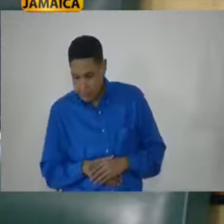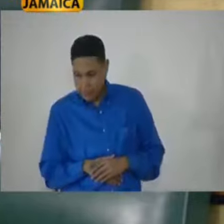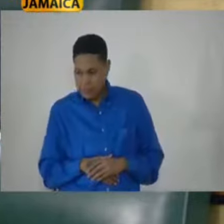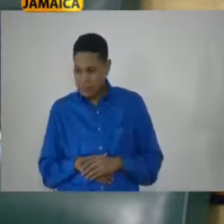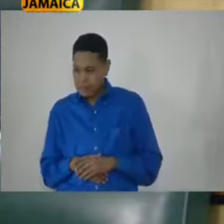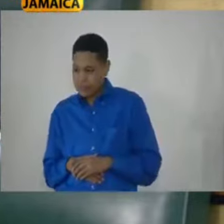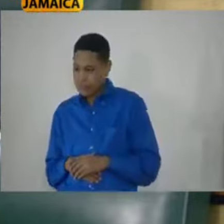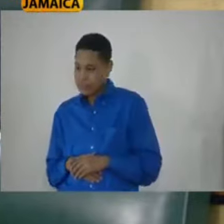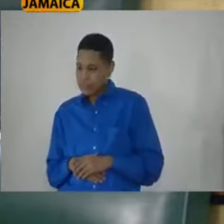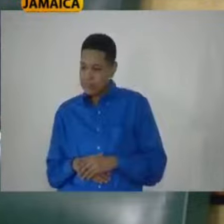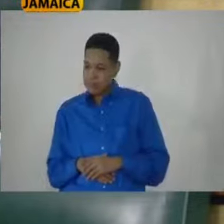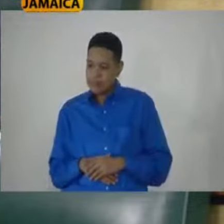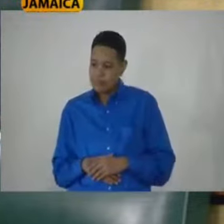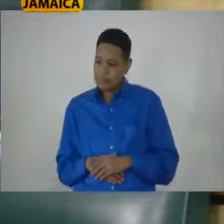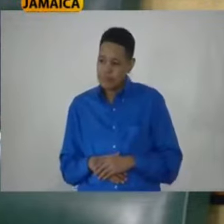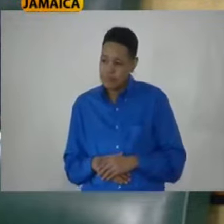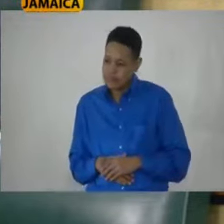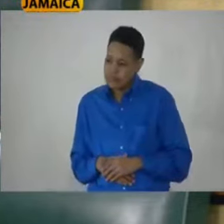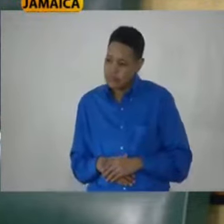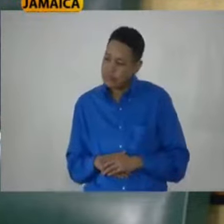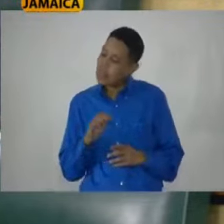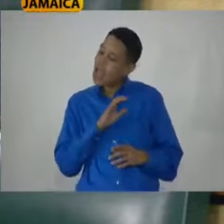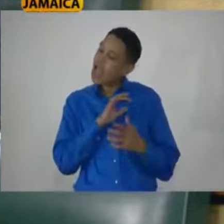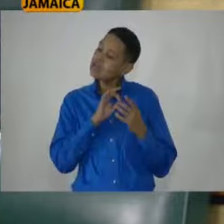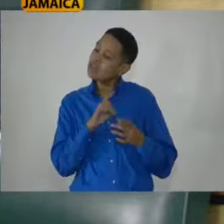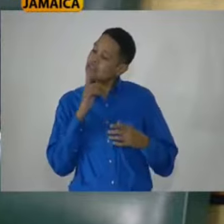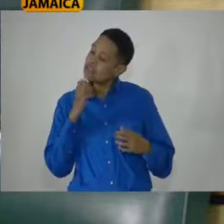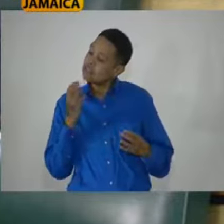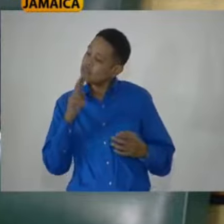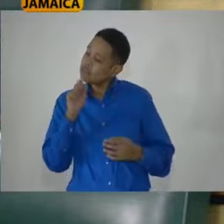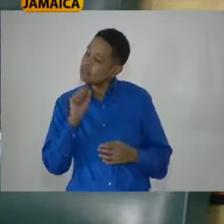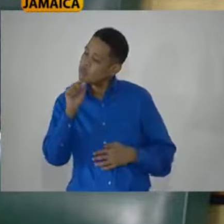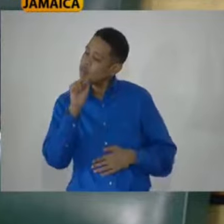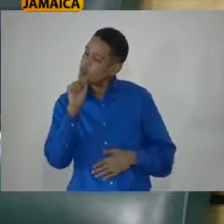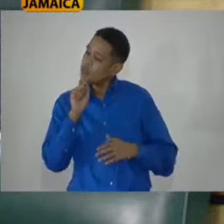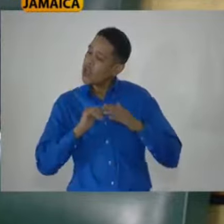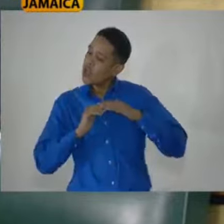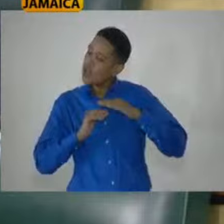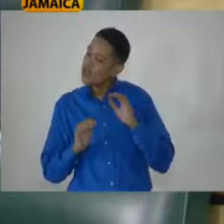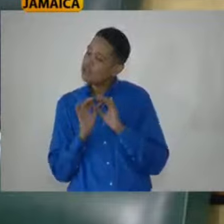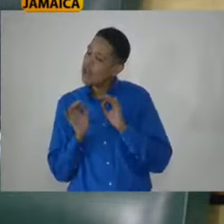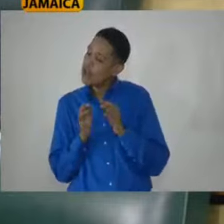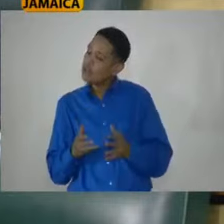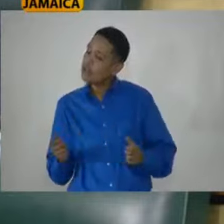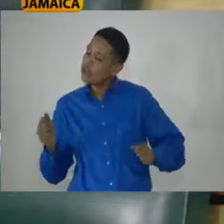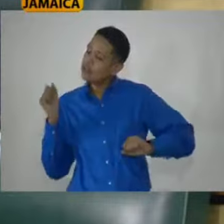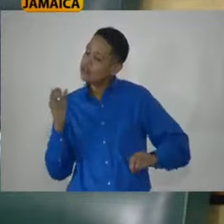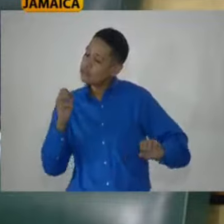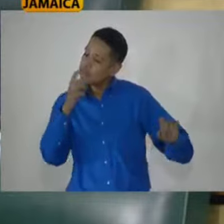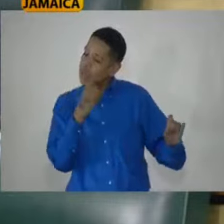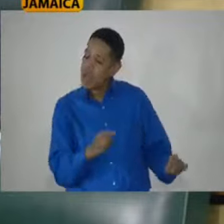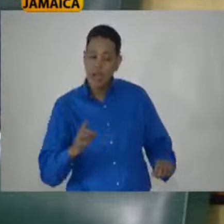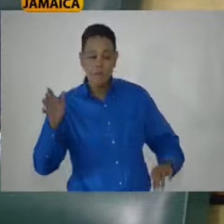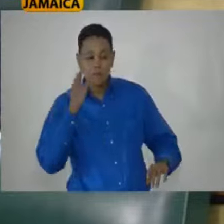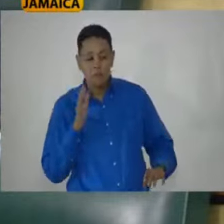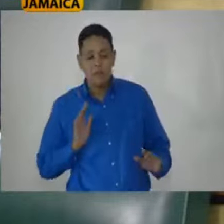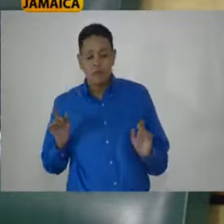Sometimes I could characterize it as a deluge in the number of US 100 and undervalued packages. Madam